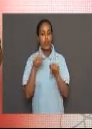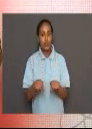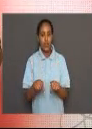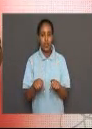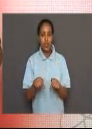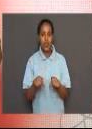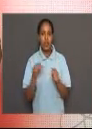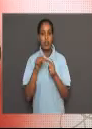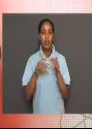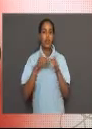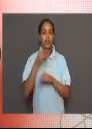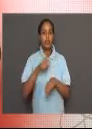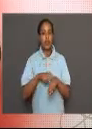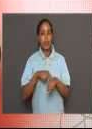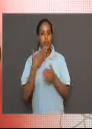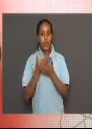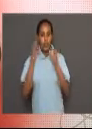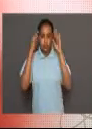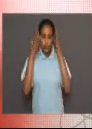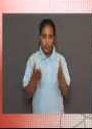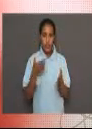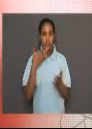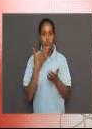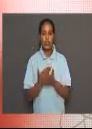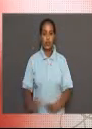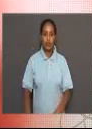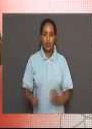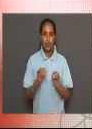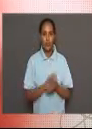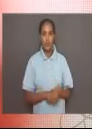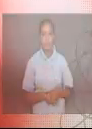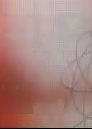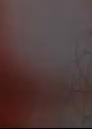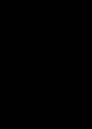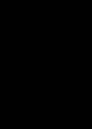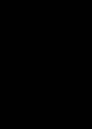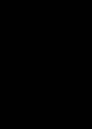for today. Until next time, thank you, teacher. Thank you, students.